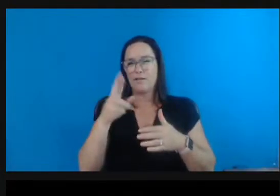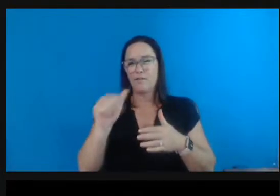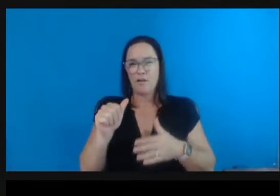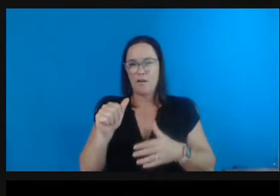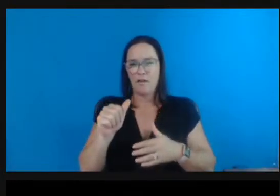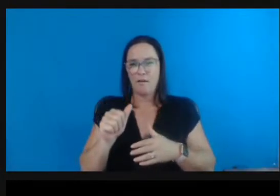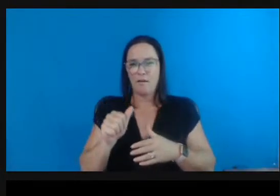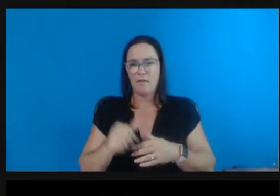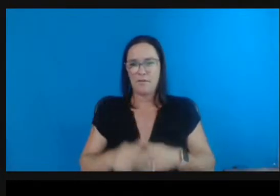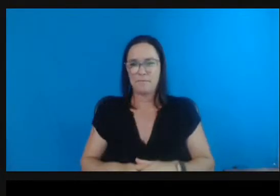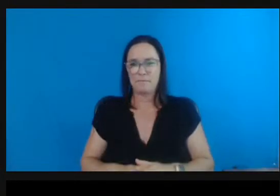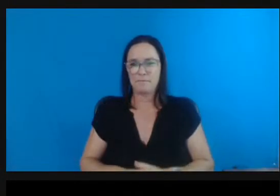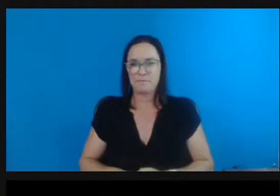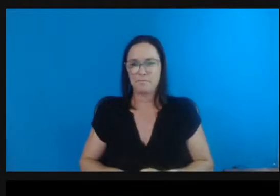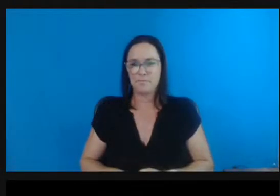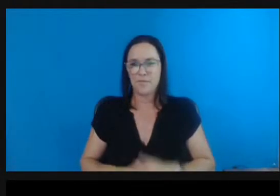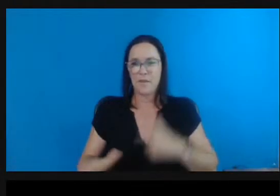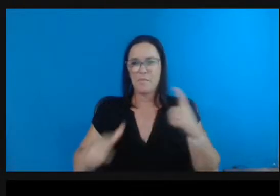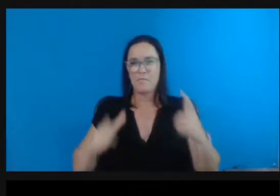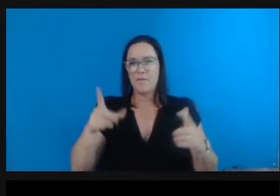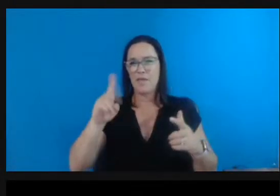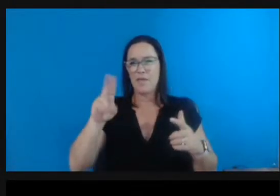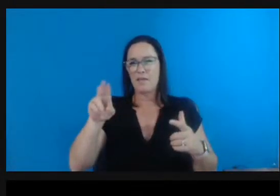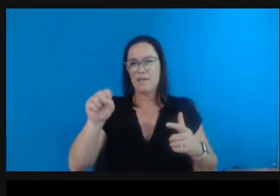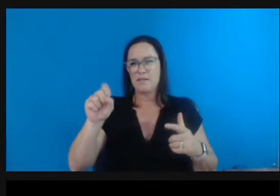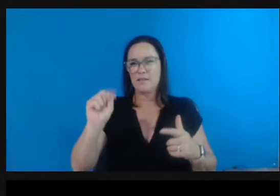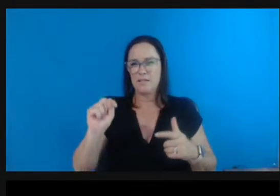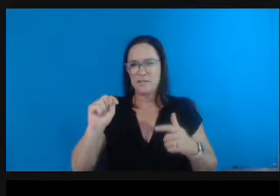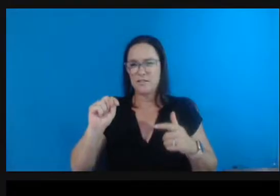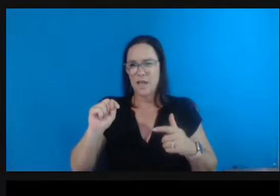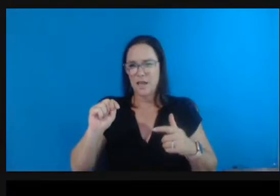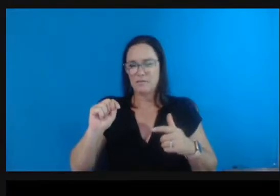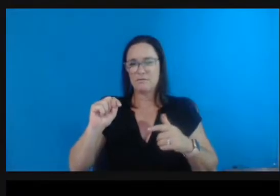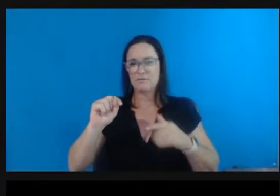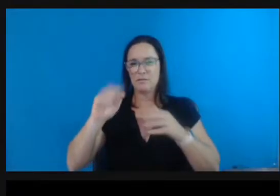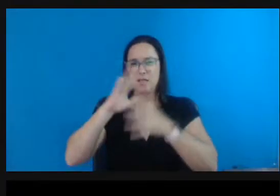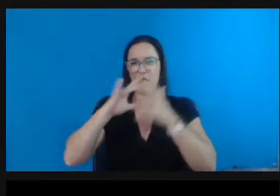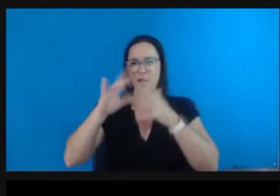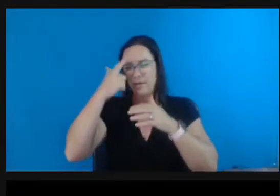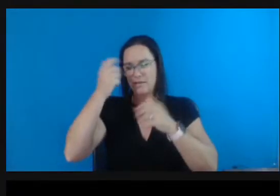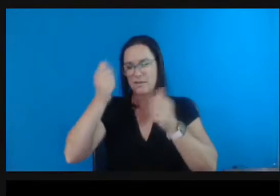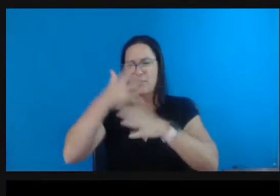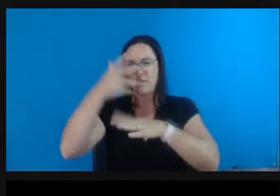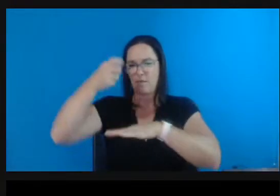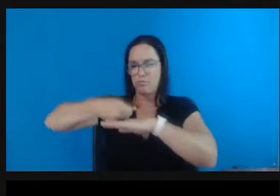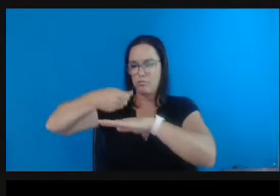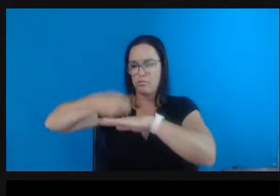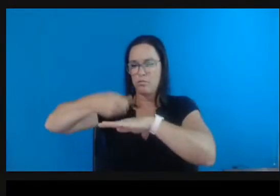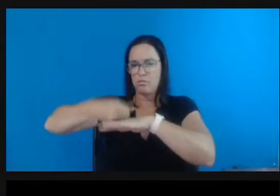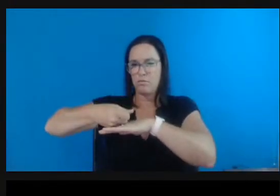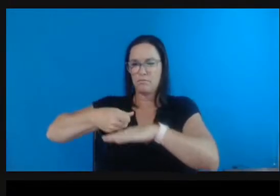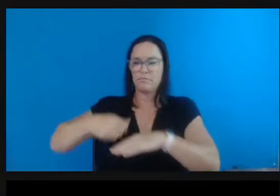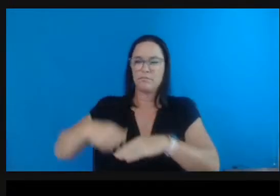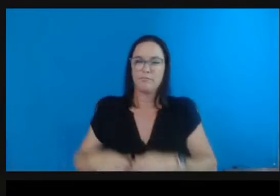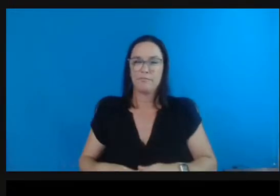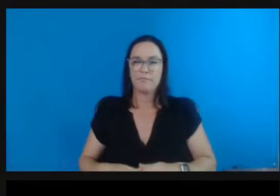this massive dust cloud where all the stuff is falling against the crater wall over here. And then here comes